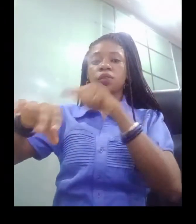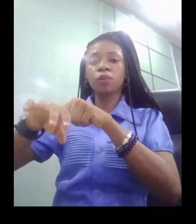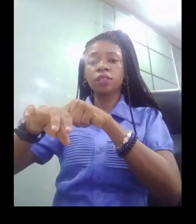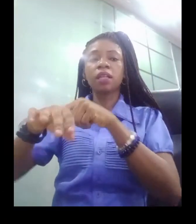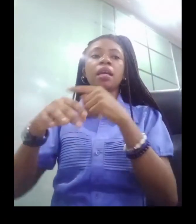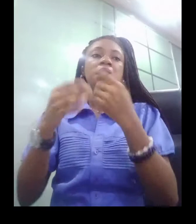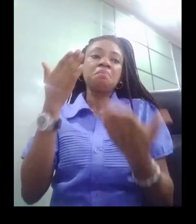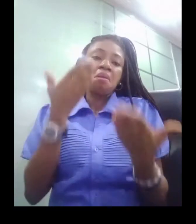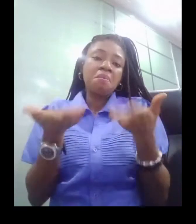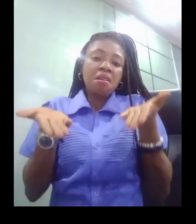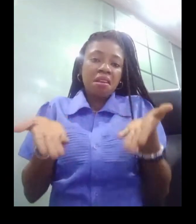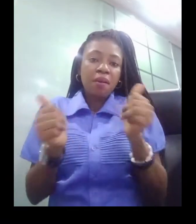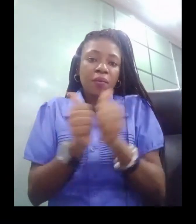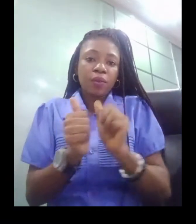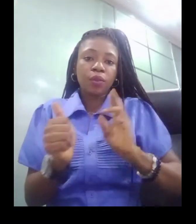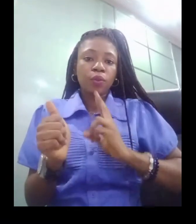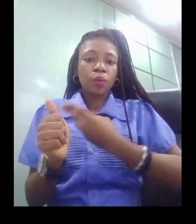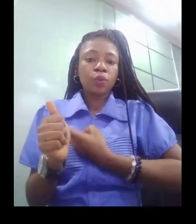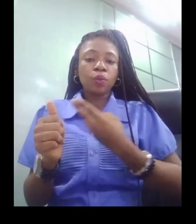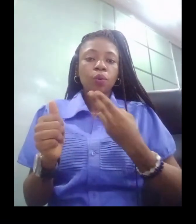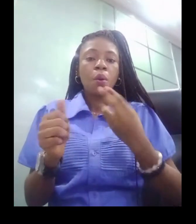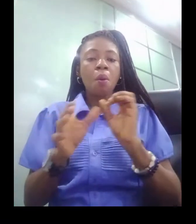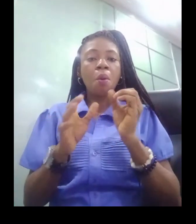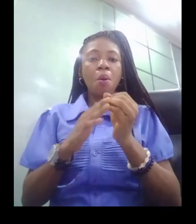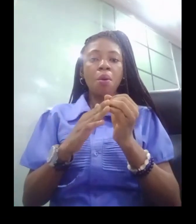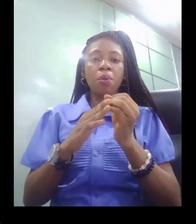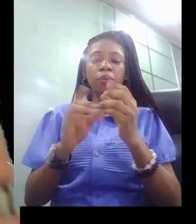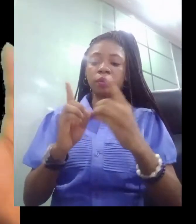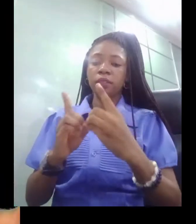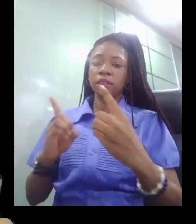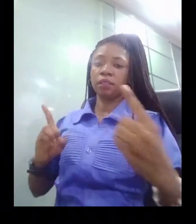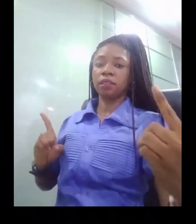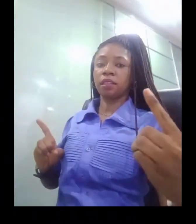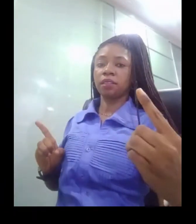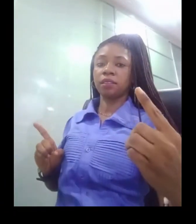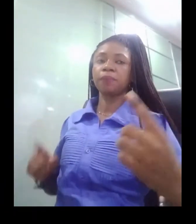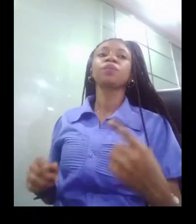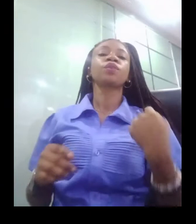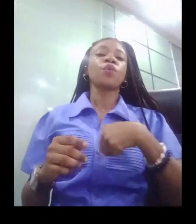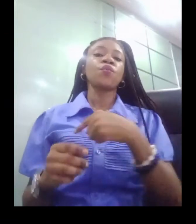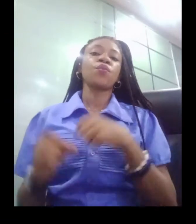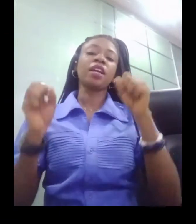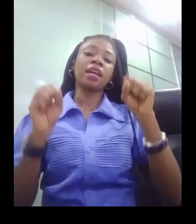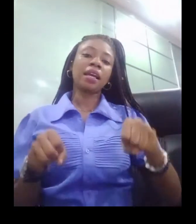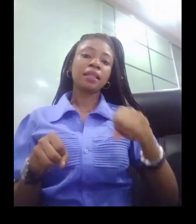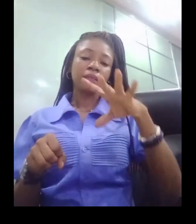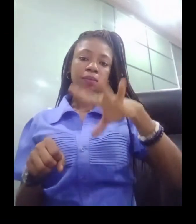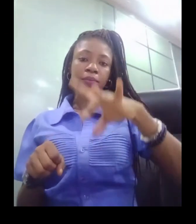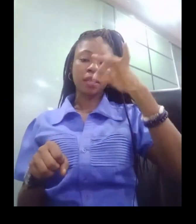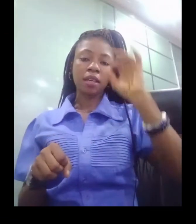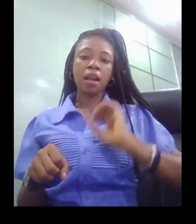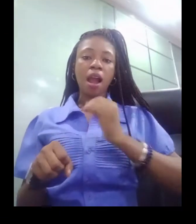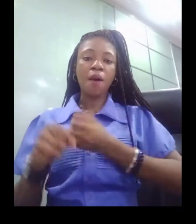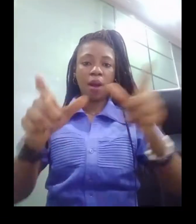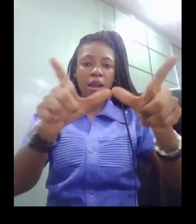here with us or in the distance. We can derive our location